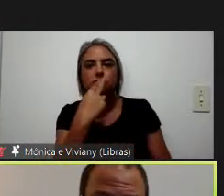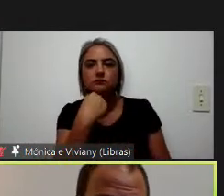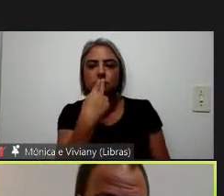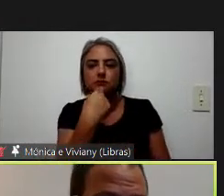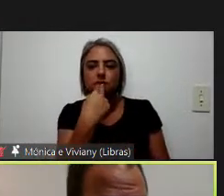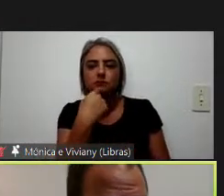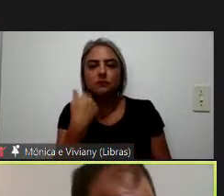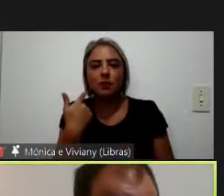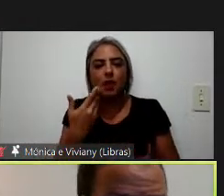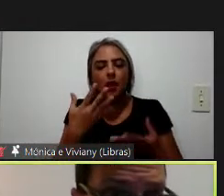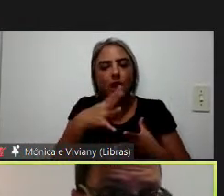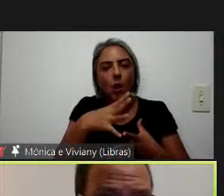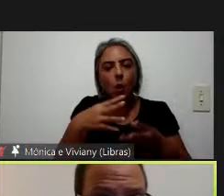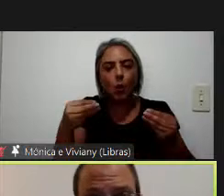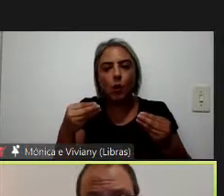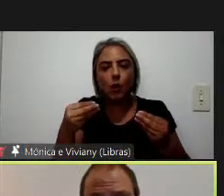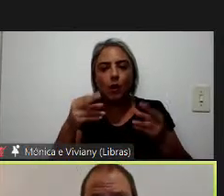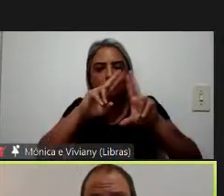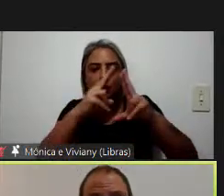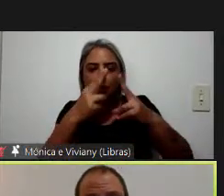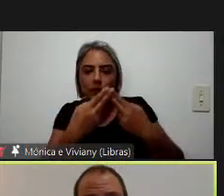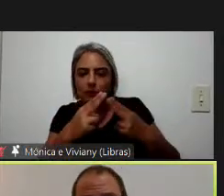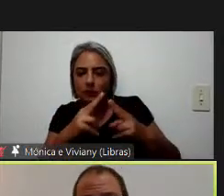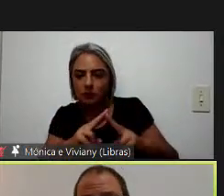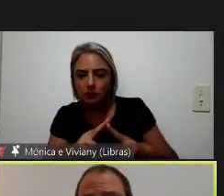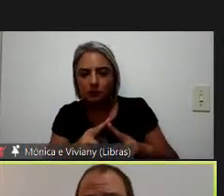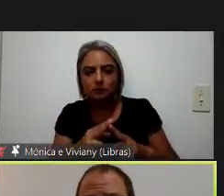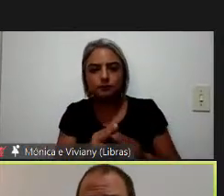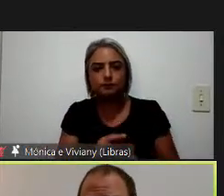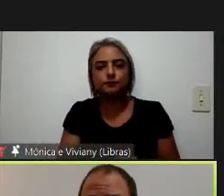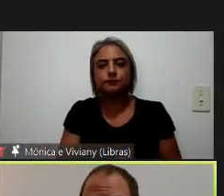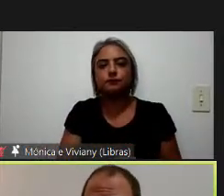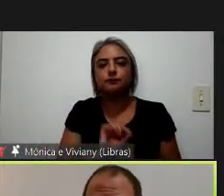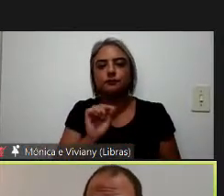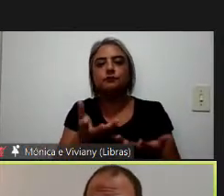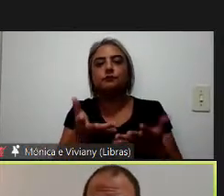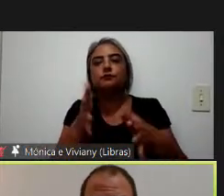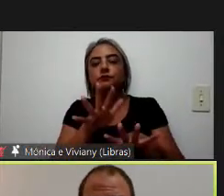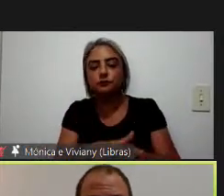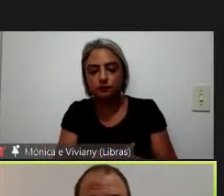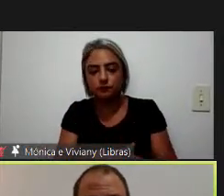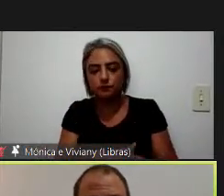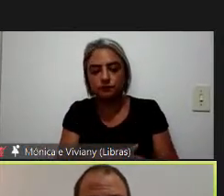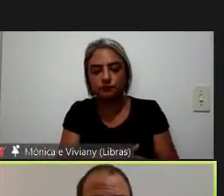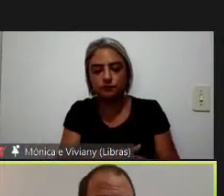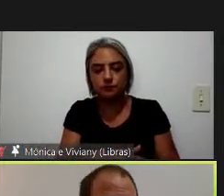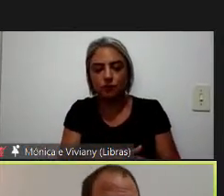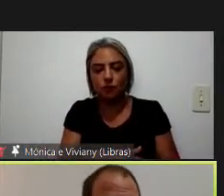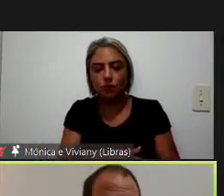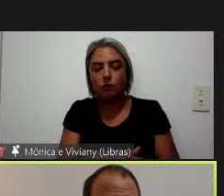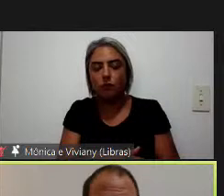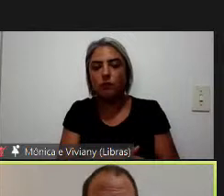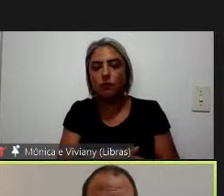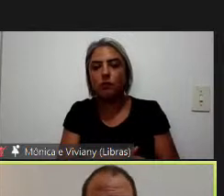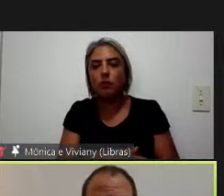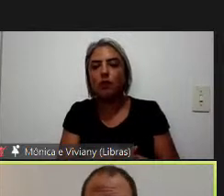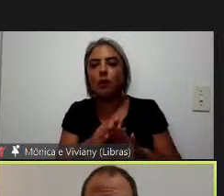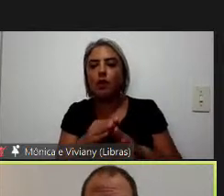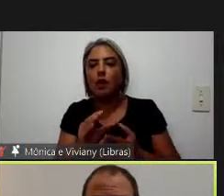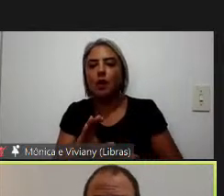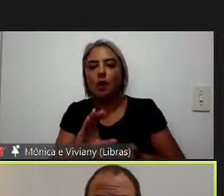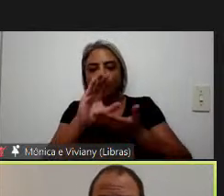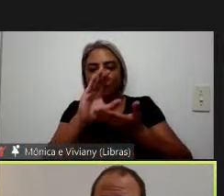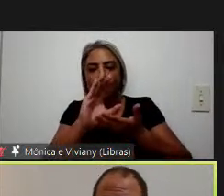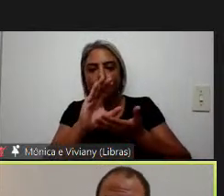example, counseling on nutrition, in particular during critical phases of the life course, like early childhood